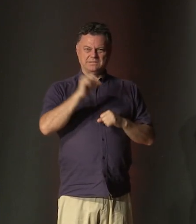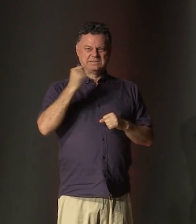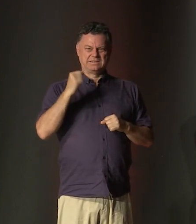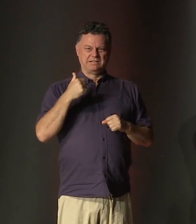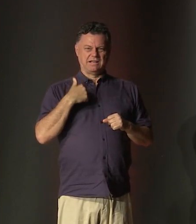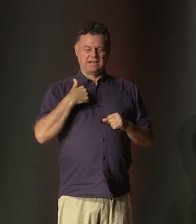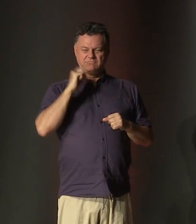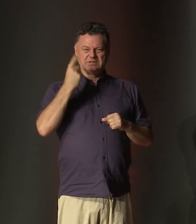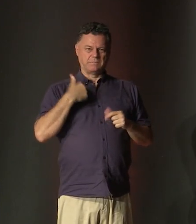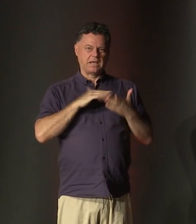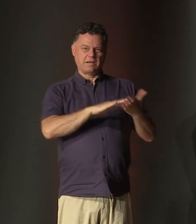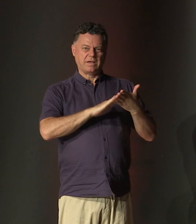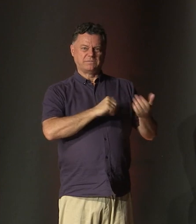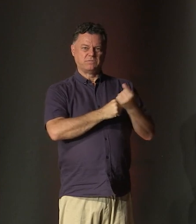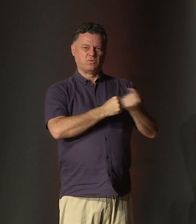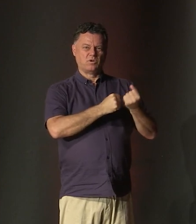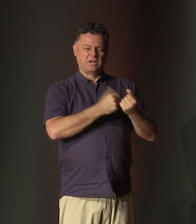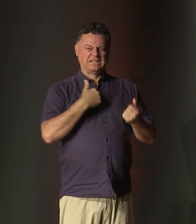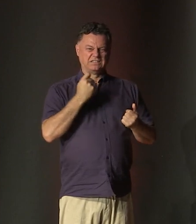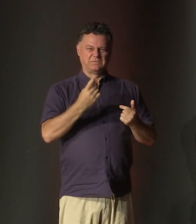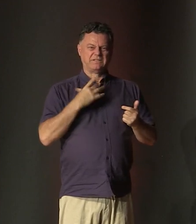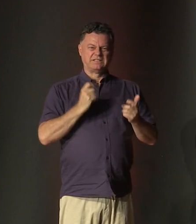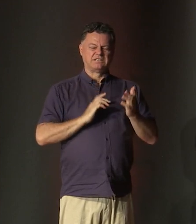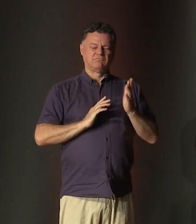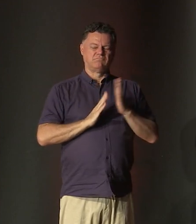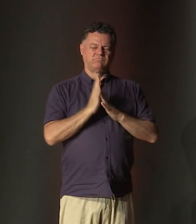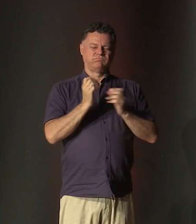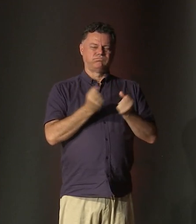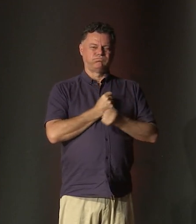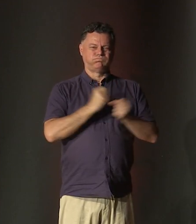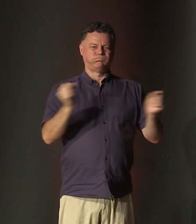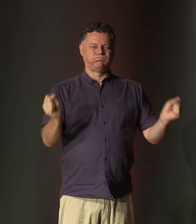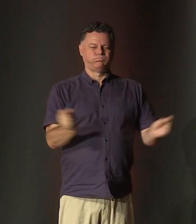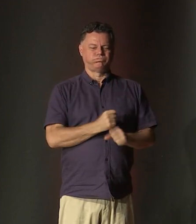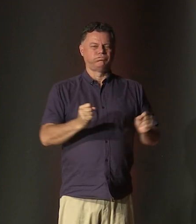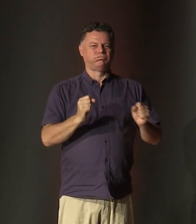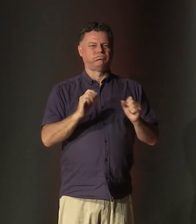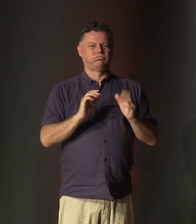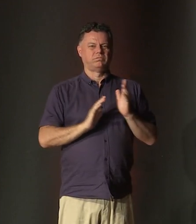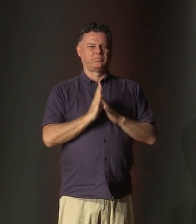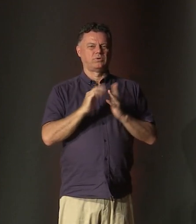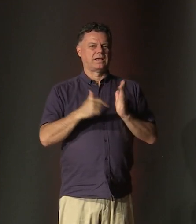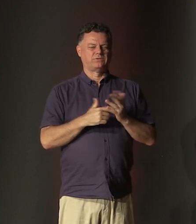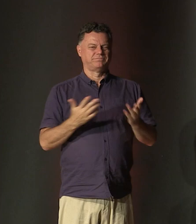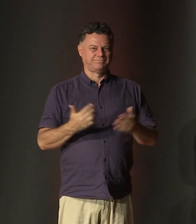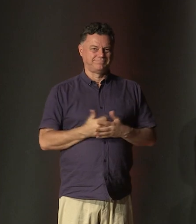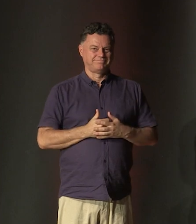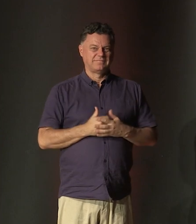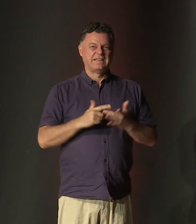problem. When there's an imbalance across these flows of compassion, we can quite